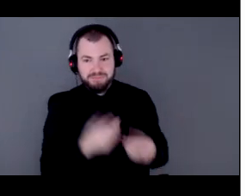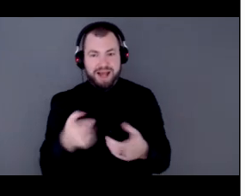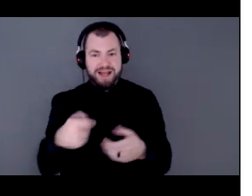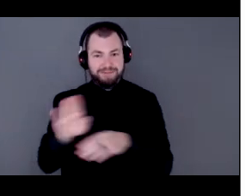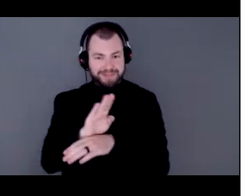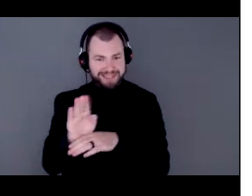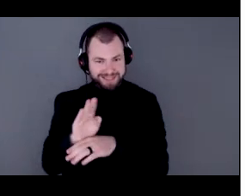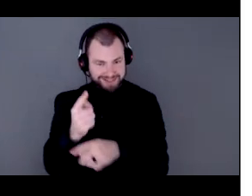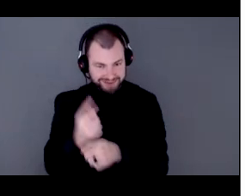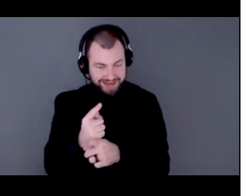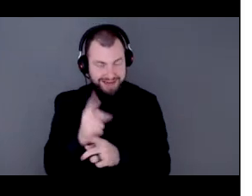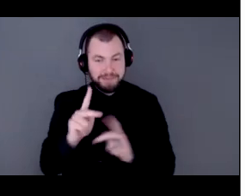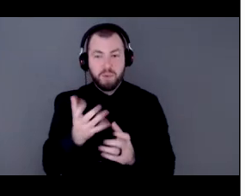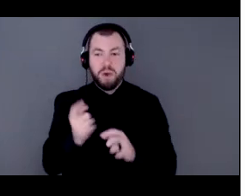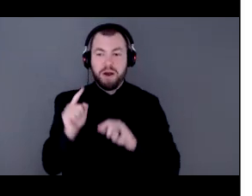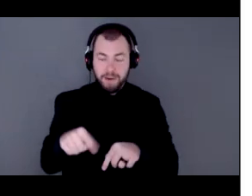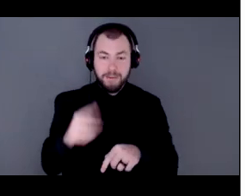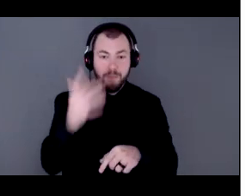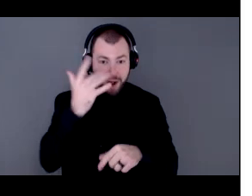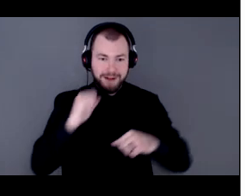they're waterfront. Next.